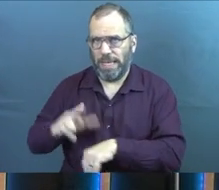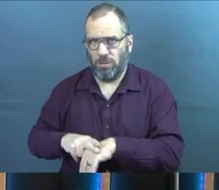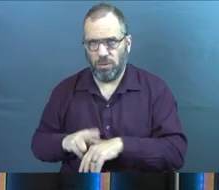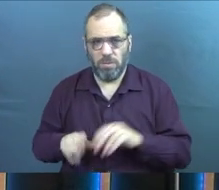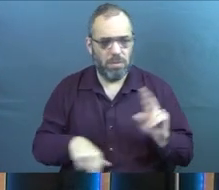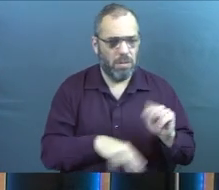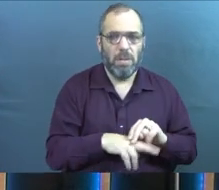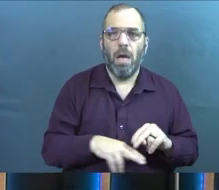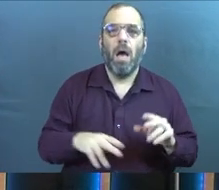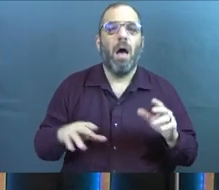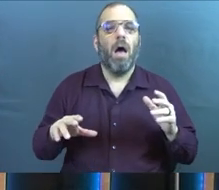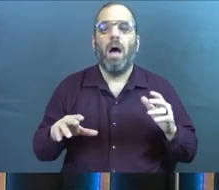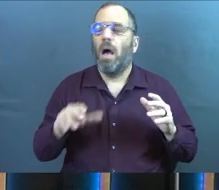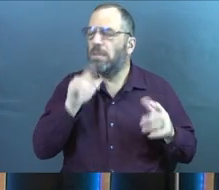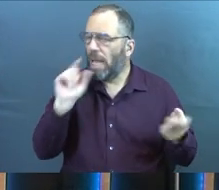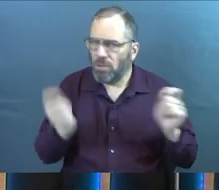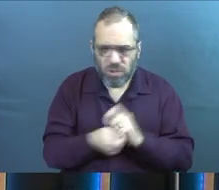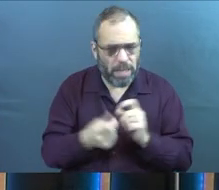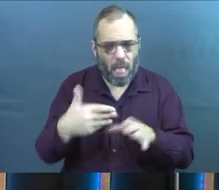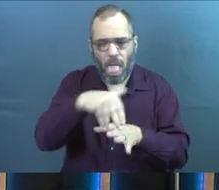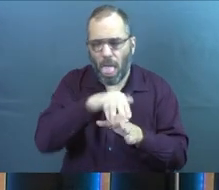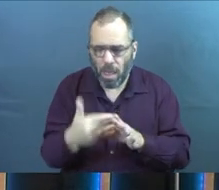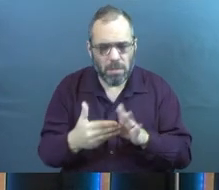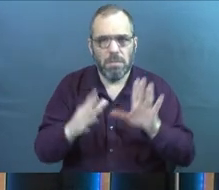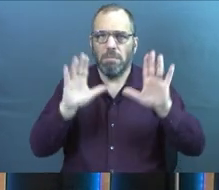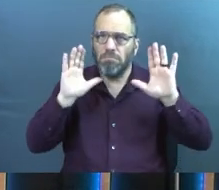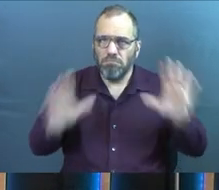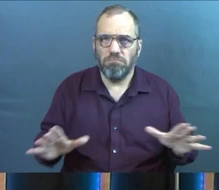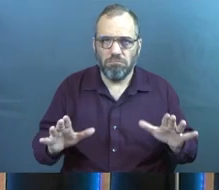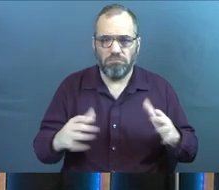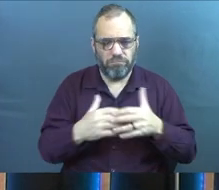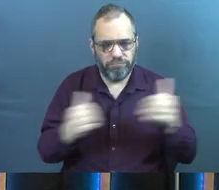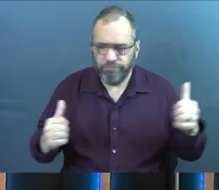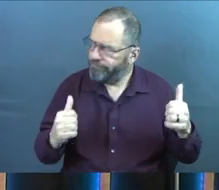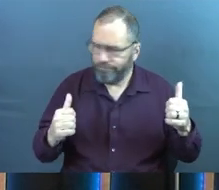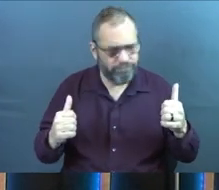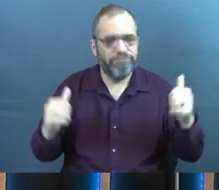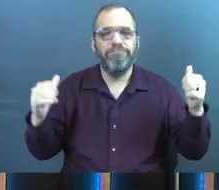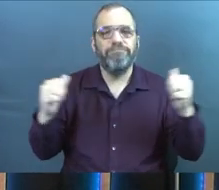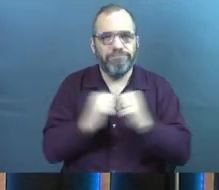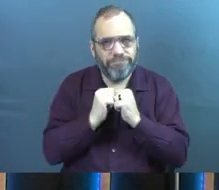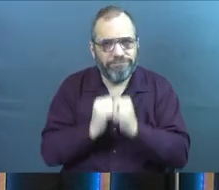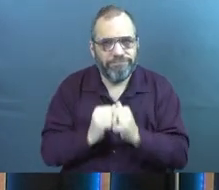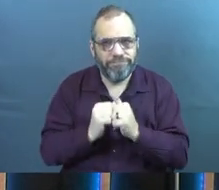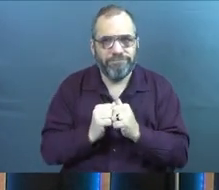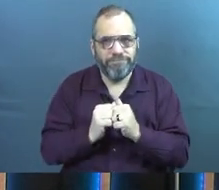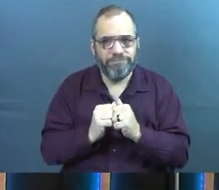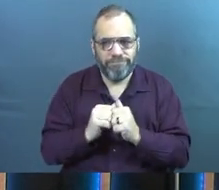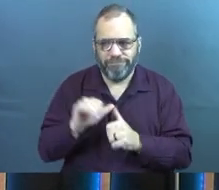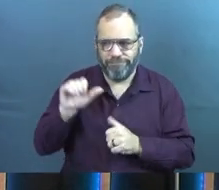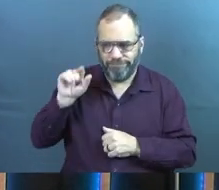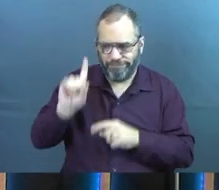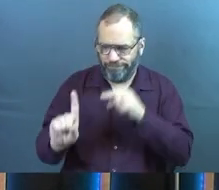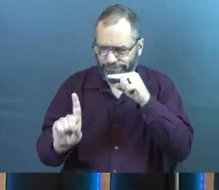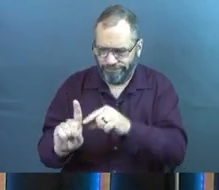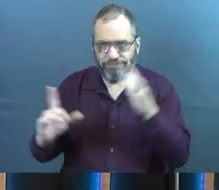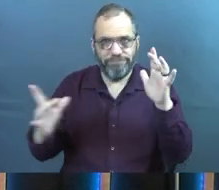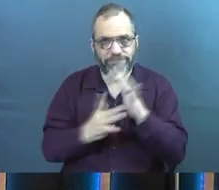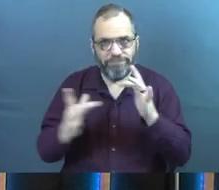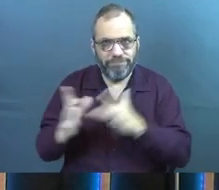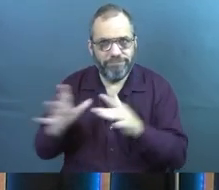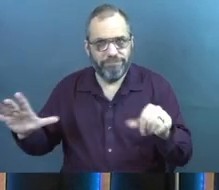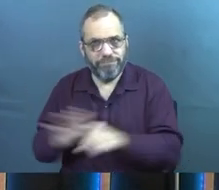natures, inconfusedly, unchangeably, indivisibly, inseparably. It is who he